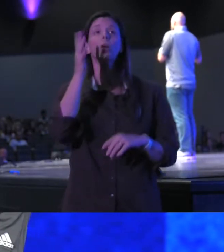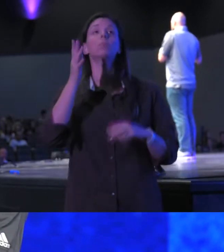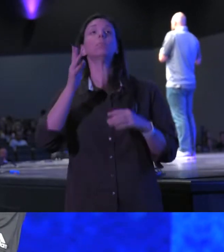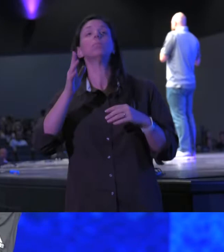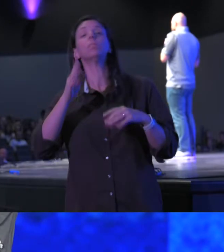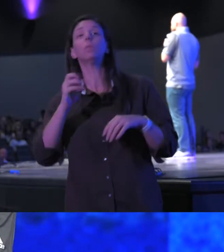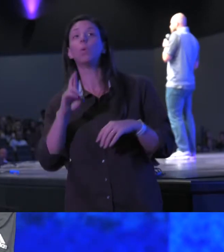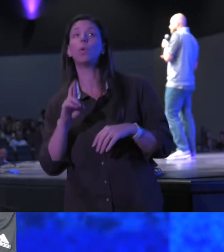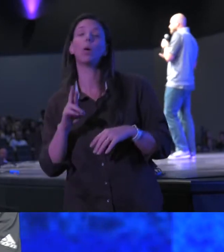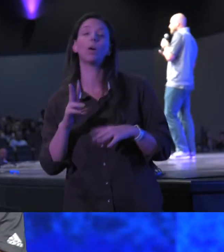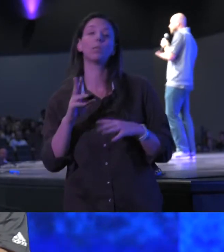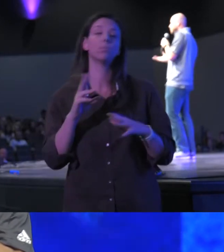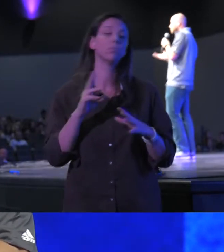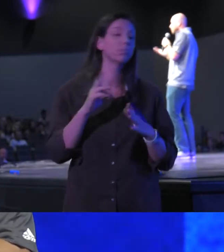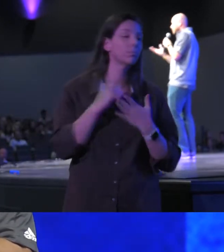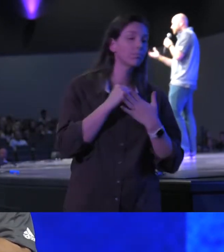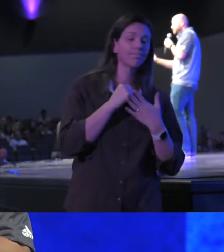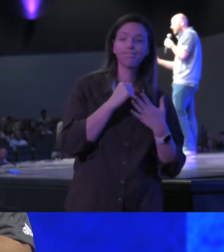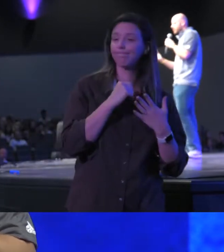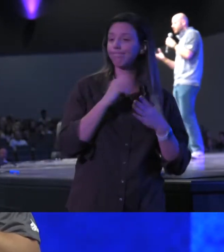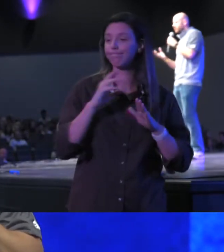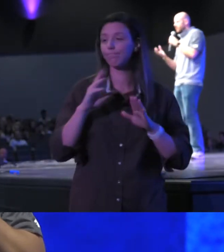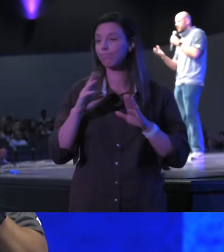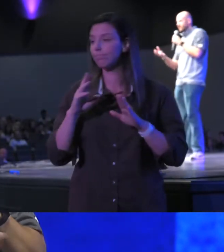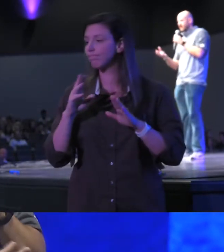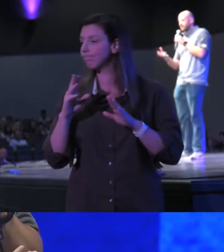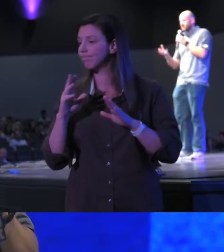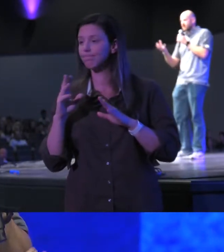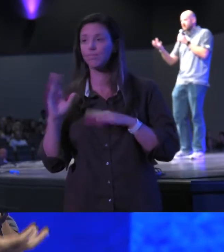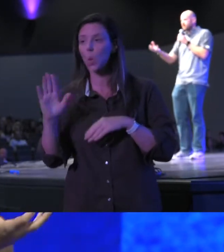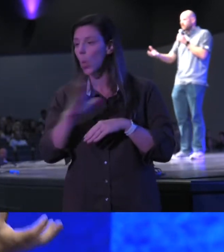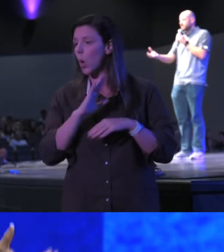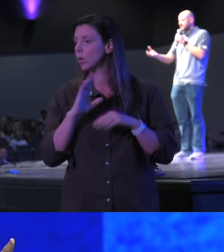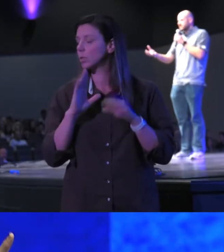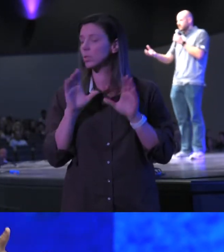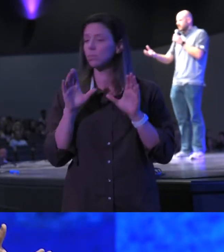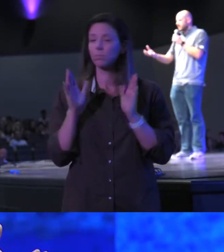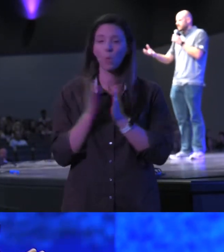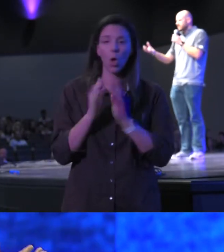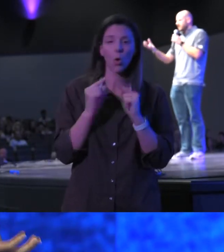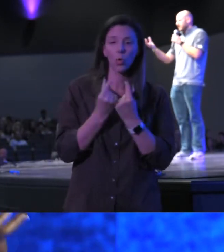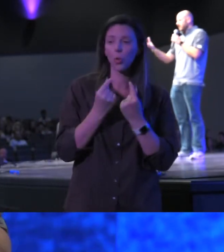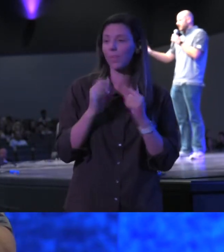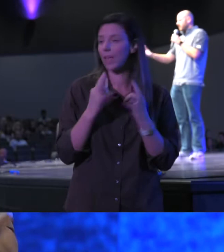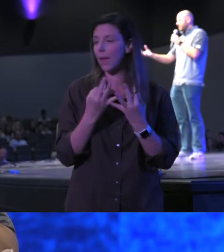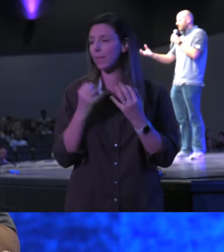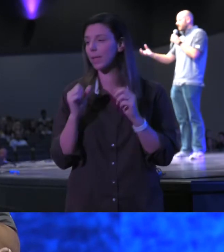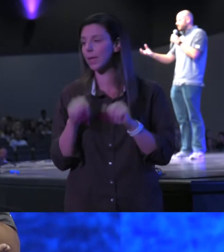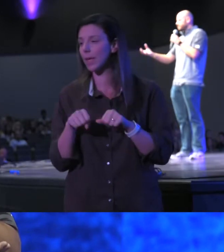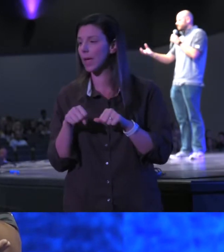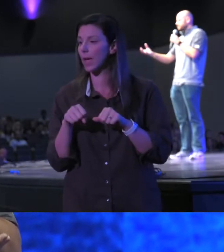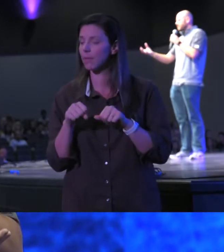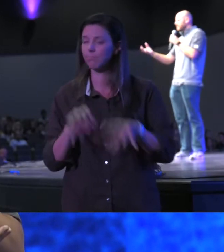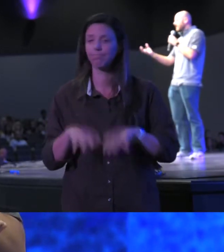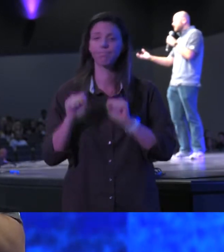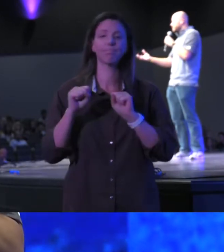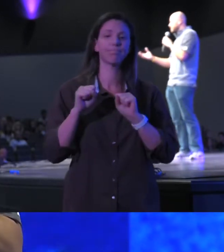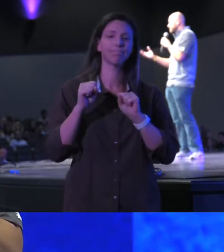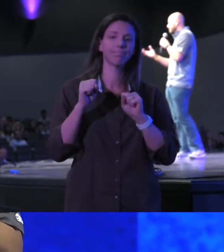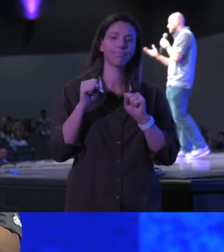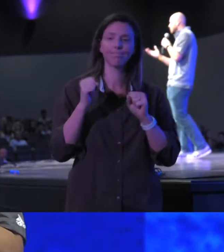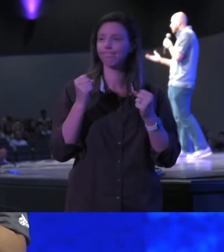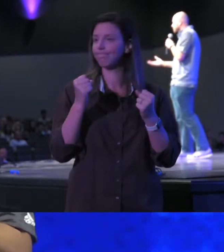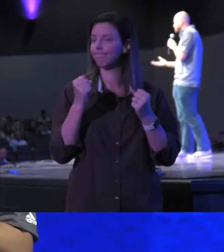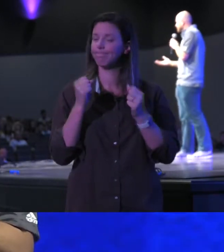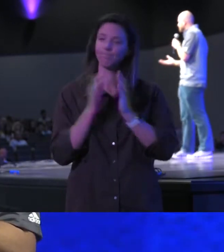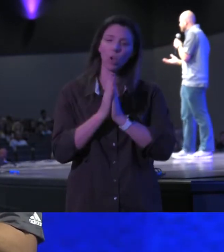fostering, or if that's a way that you or your small group or your family can come alongside someone else and love on them. Thank you so